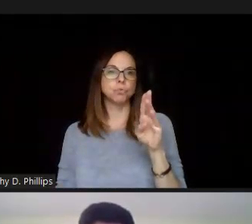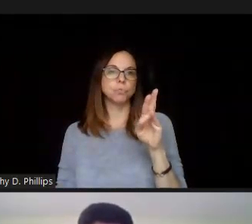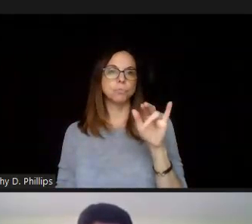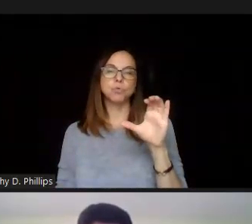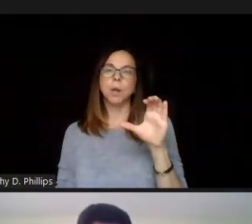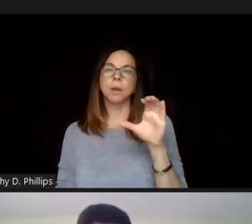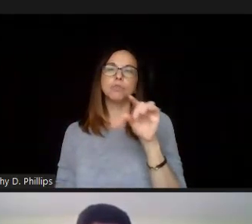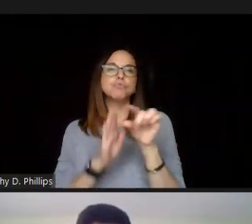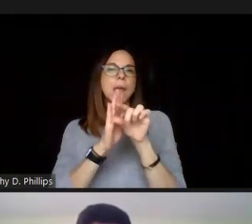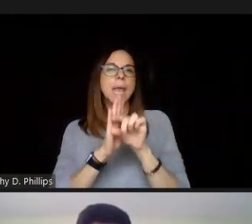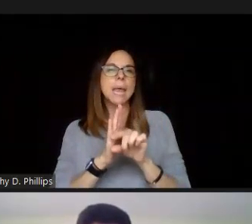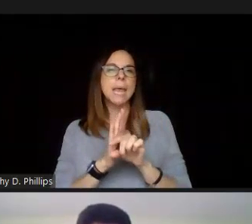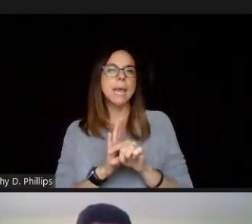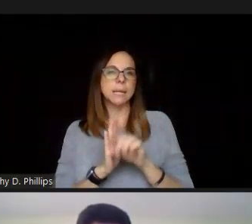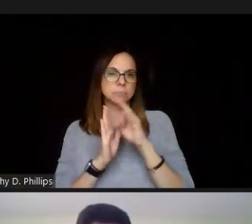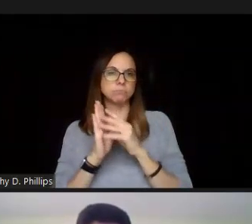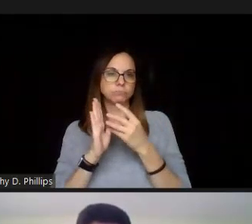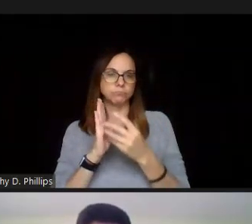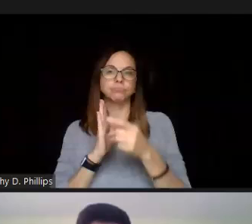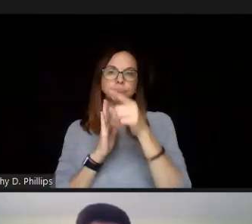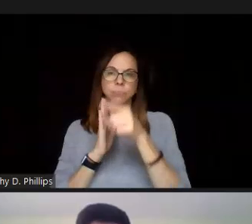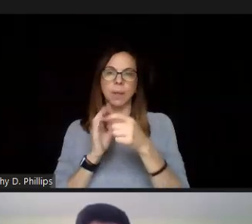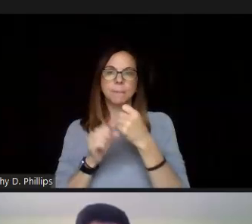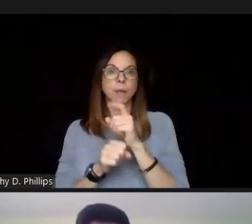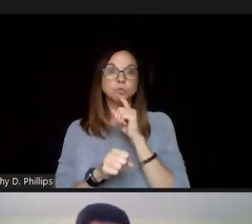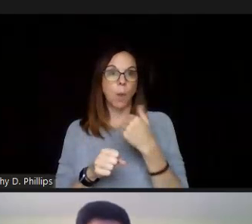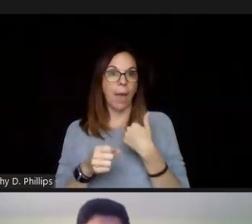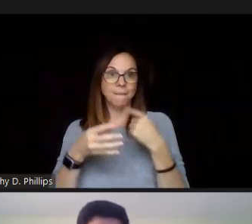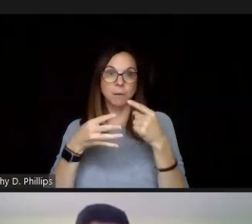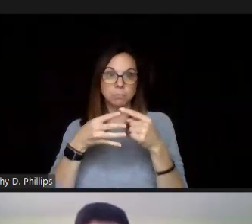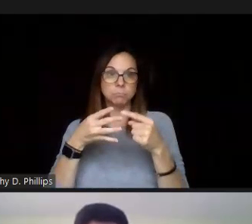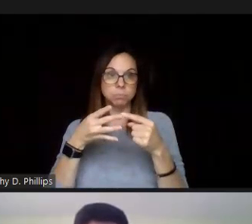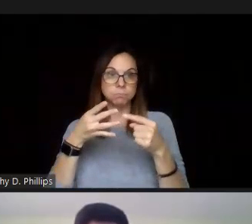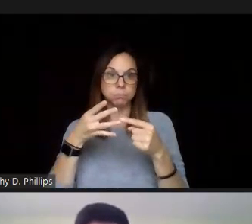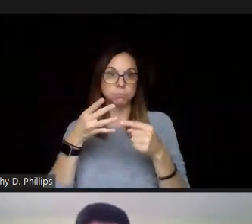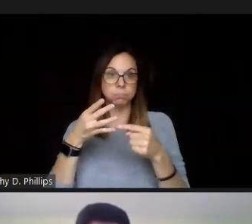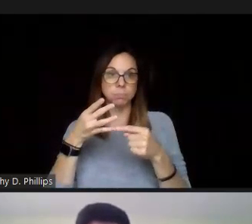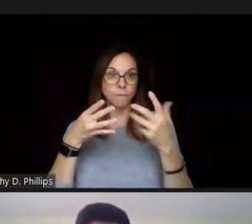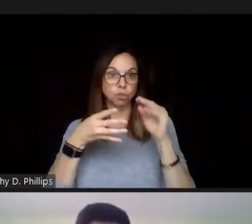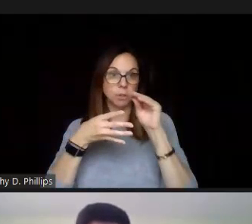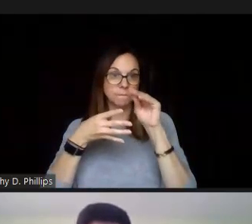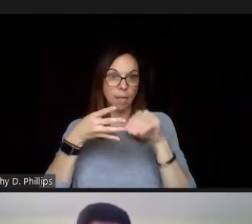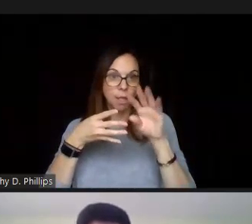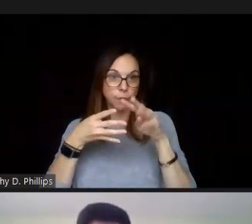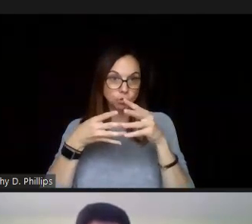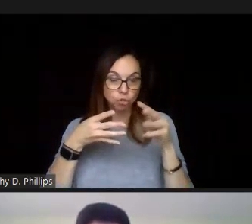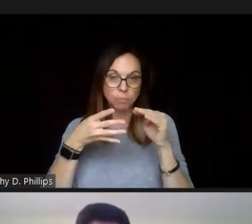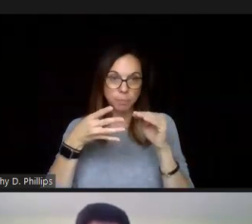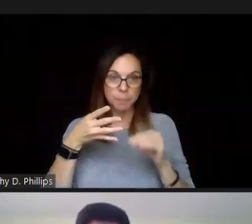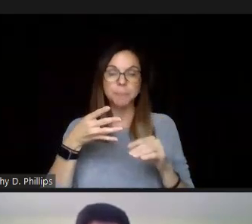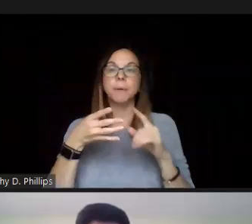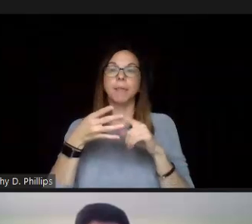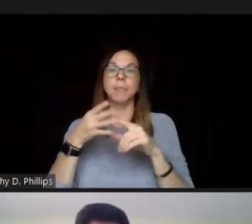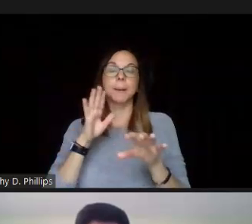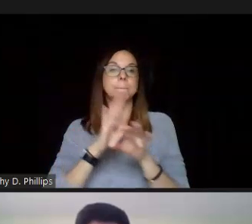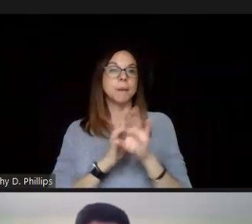you of how to earn all the possible points. Make sure you've got your chart filled out completely. And then choose your file